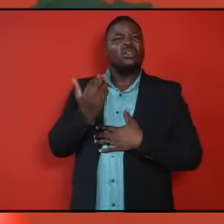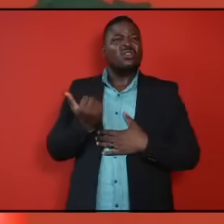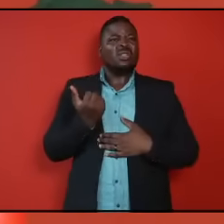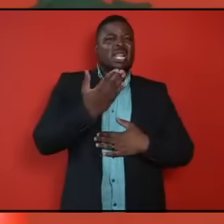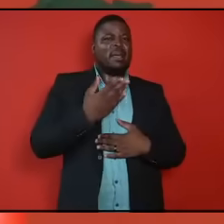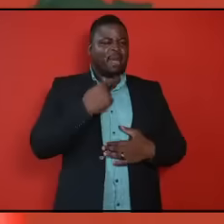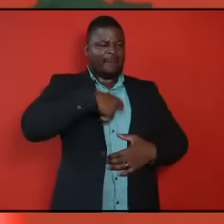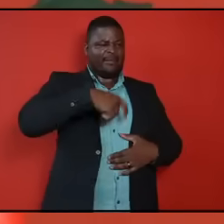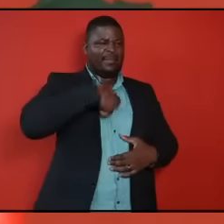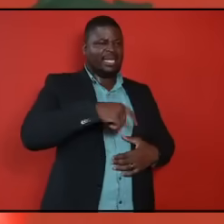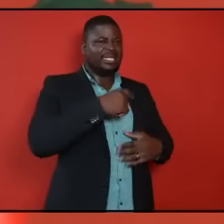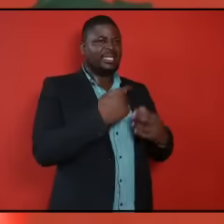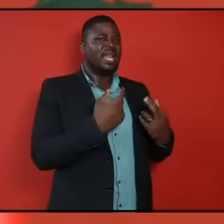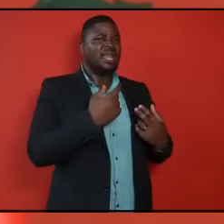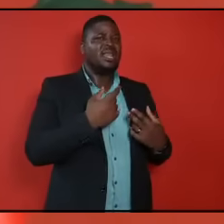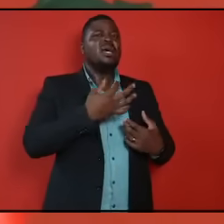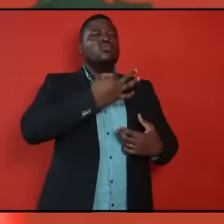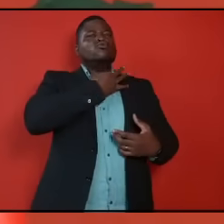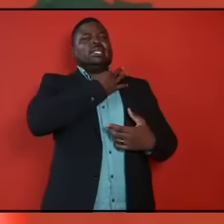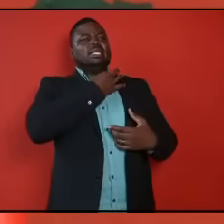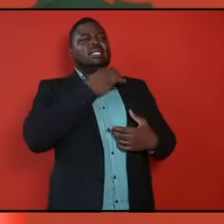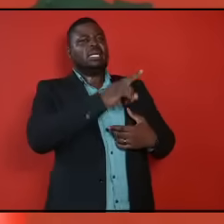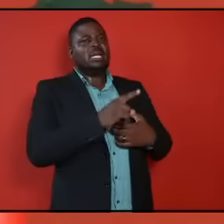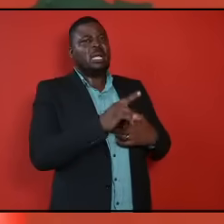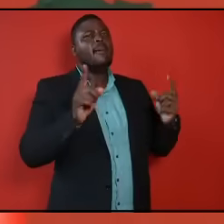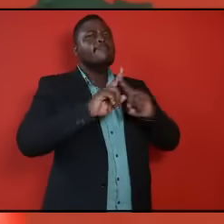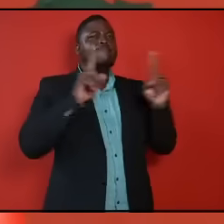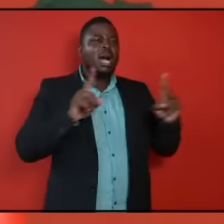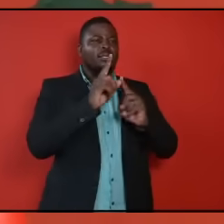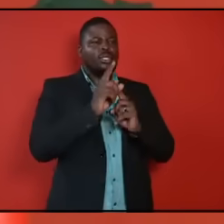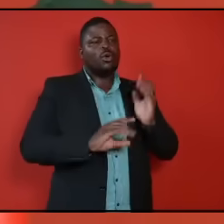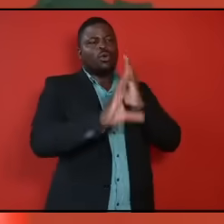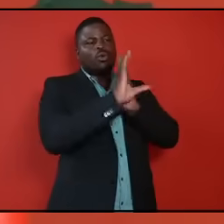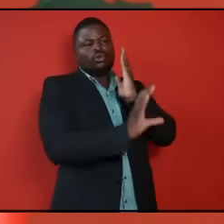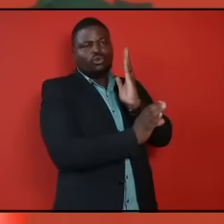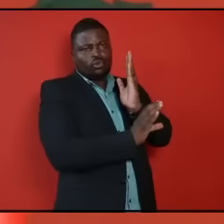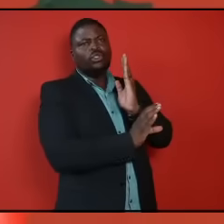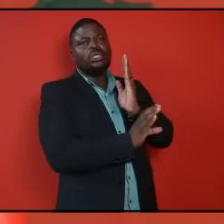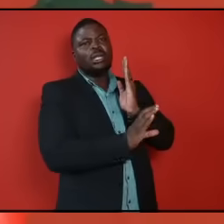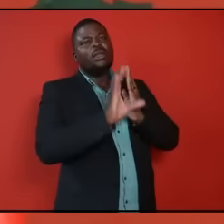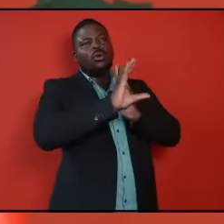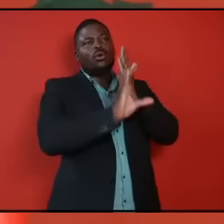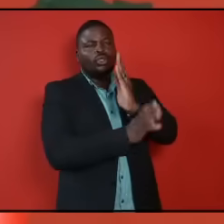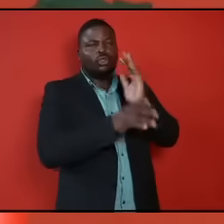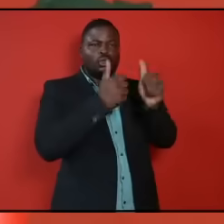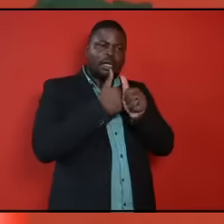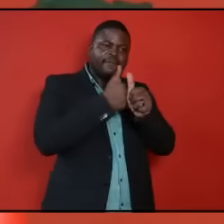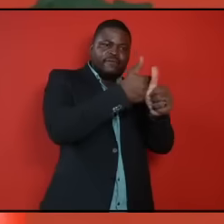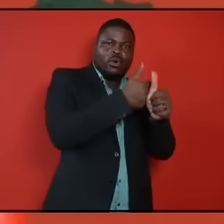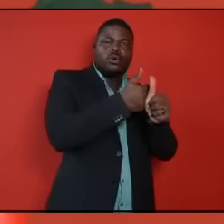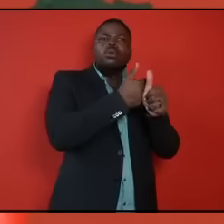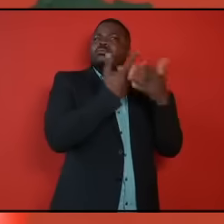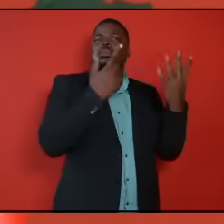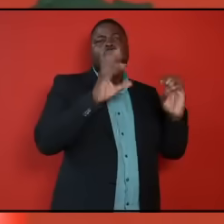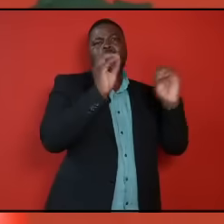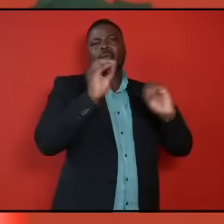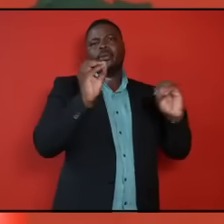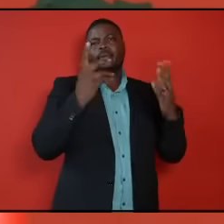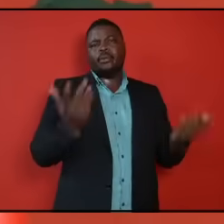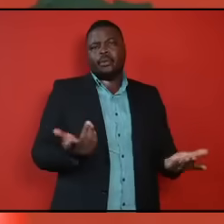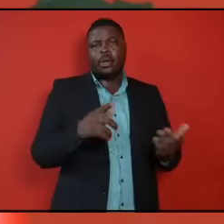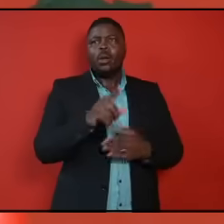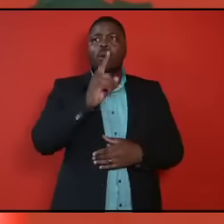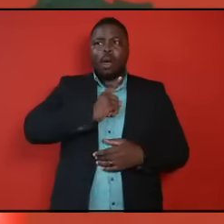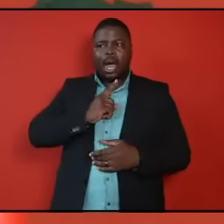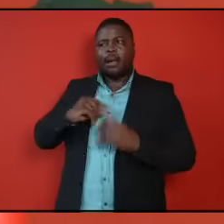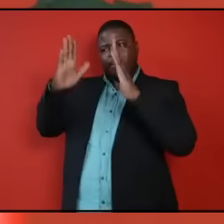over constitutional duty to uphold the authority, dignity, and oversight powers of Parliament. Accepting